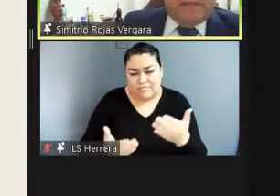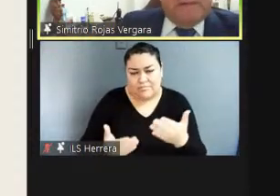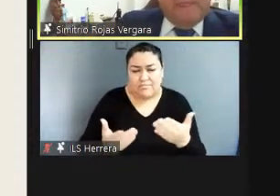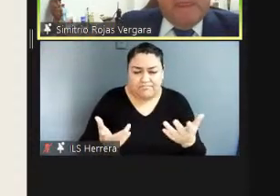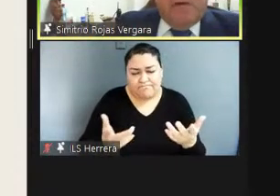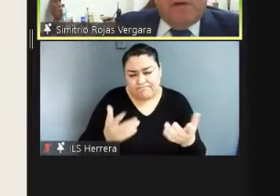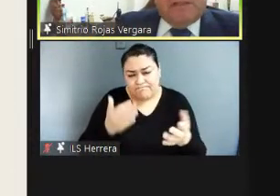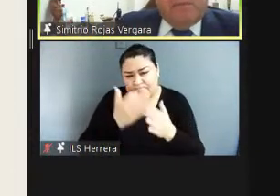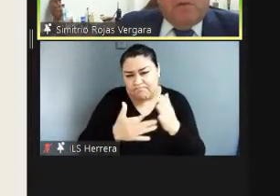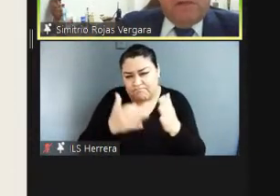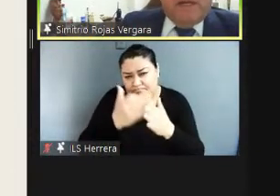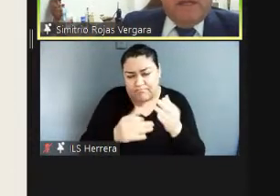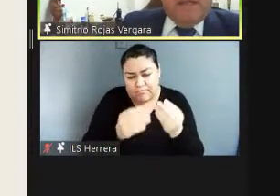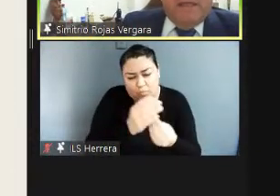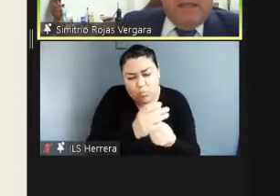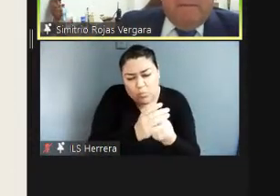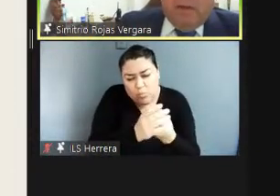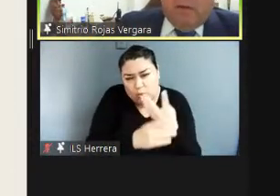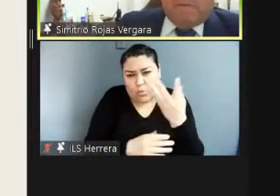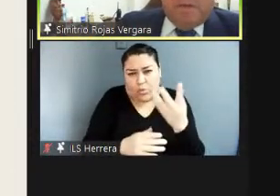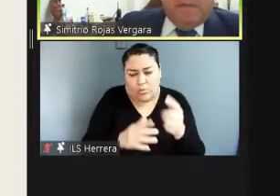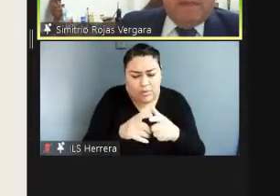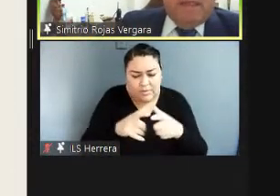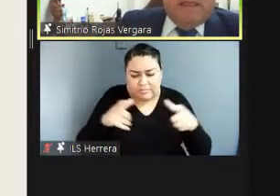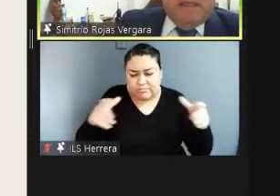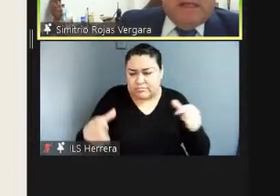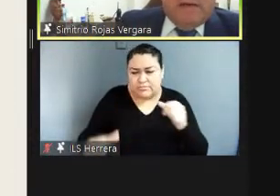the characteristics of our lab. It's not